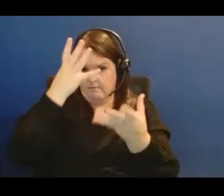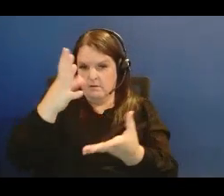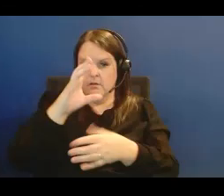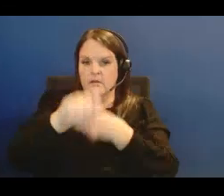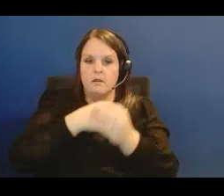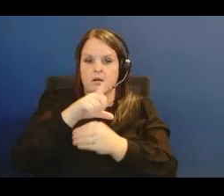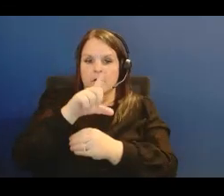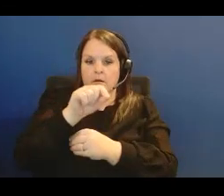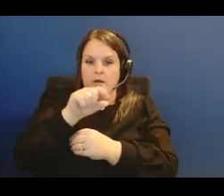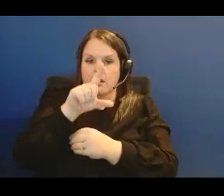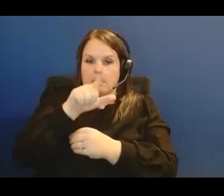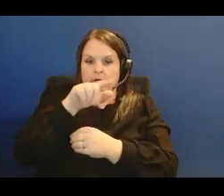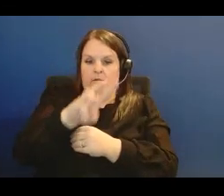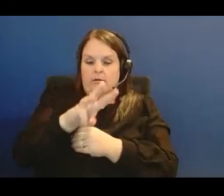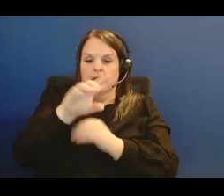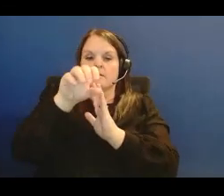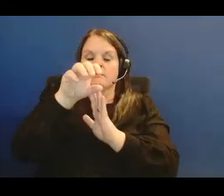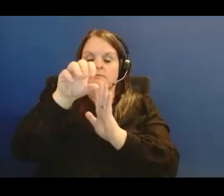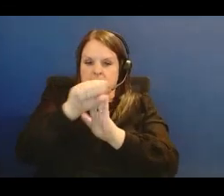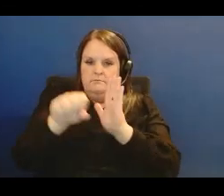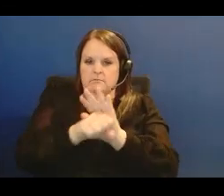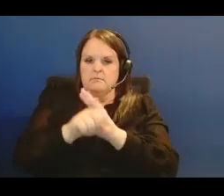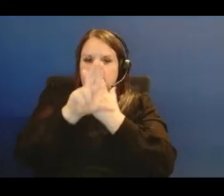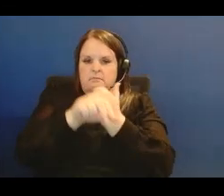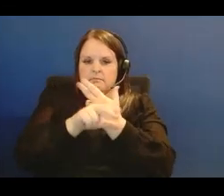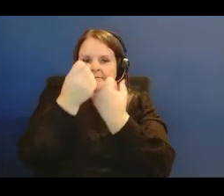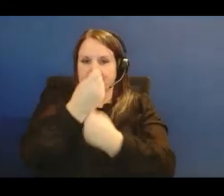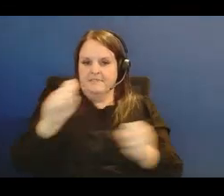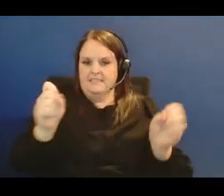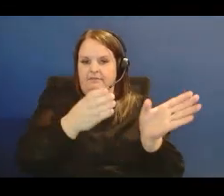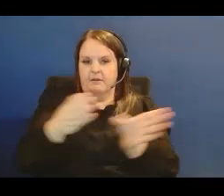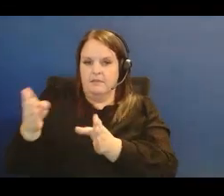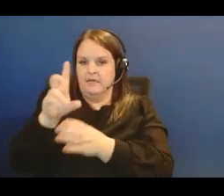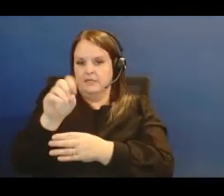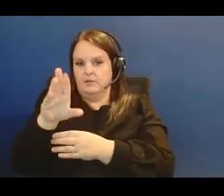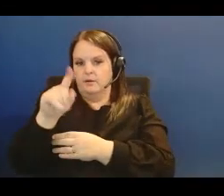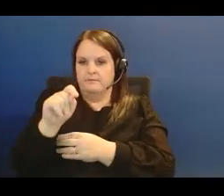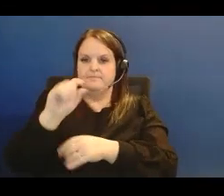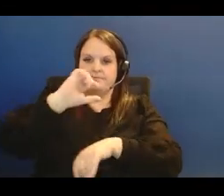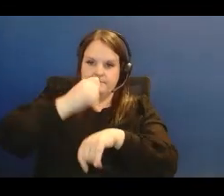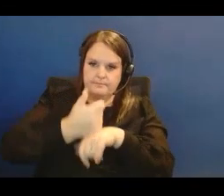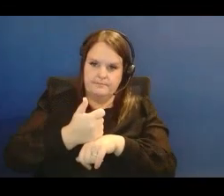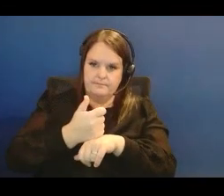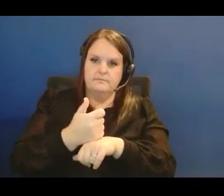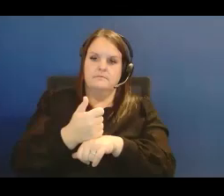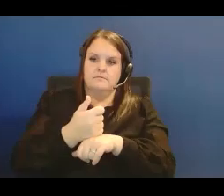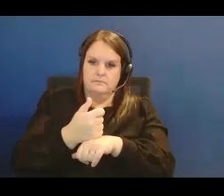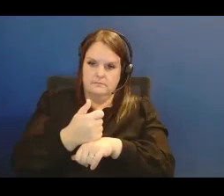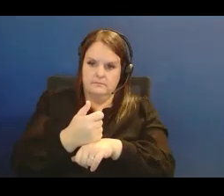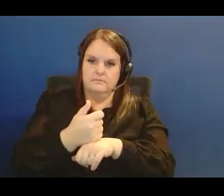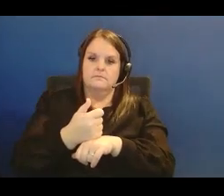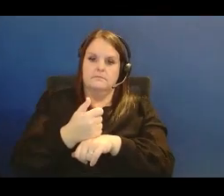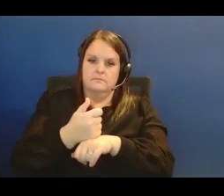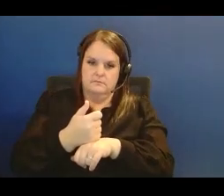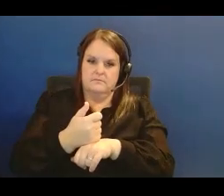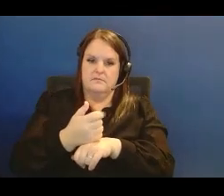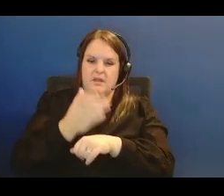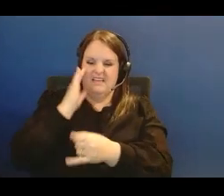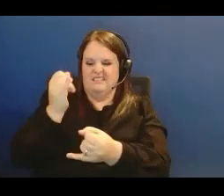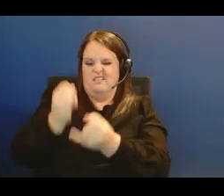2026 State Highway Safety Plan draft that is set up for, it's in its last revisions